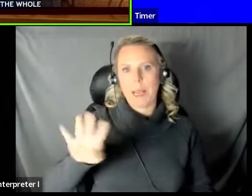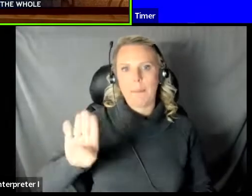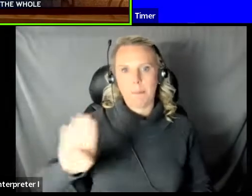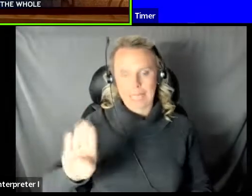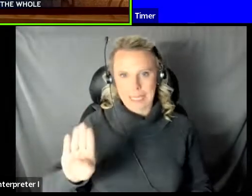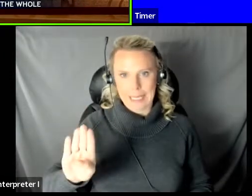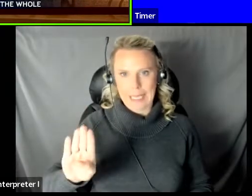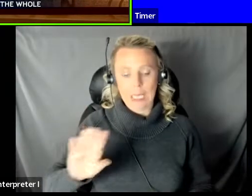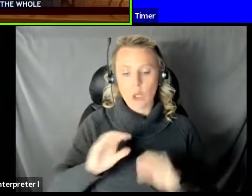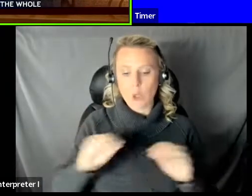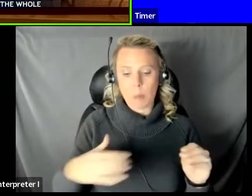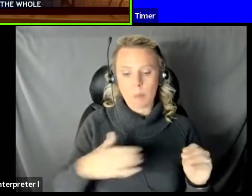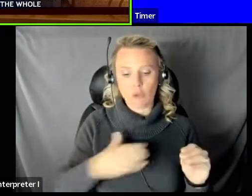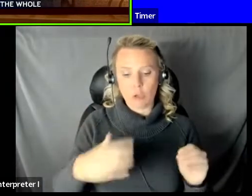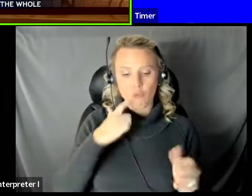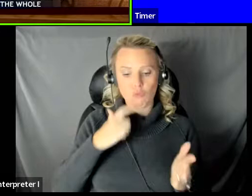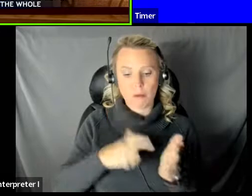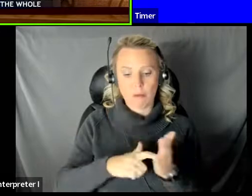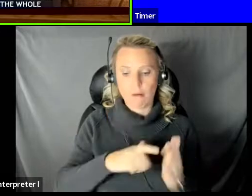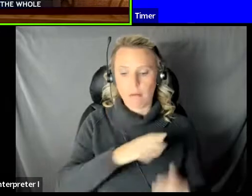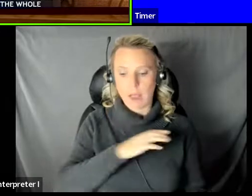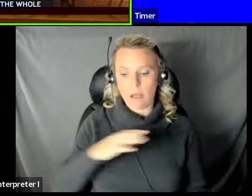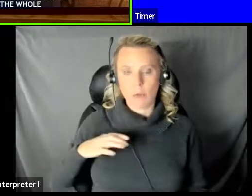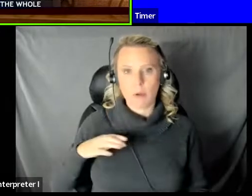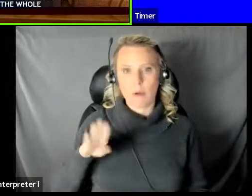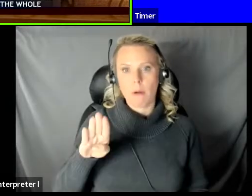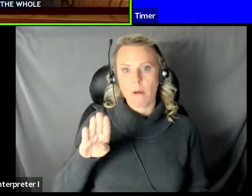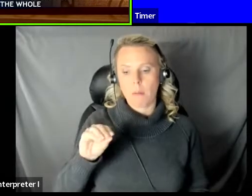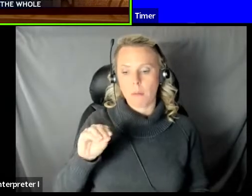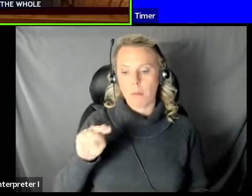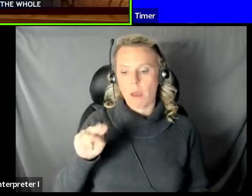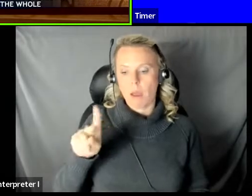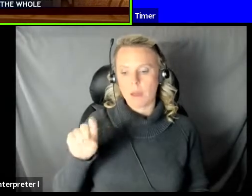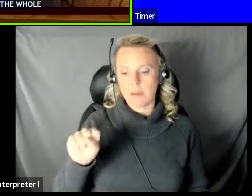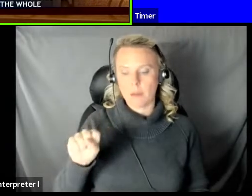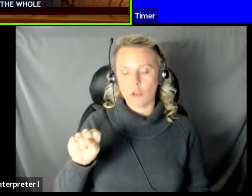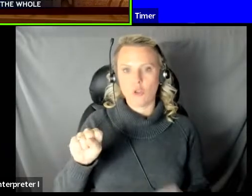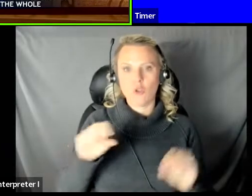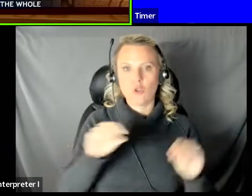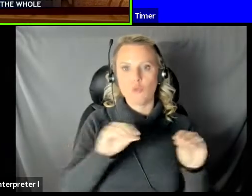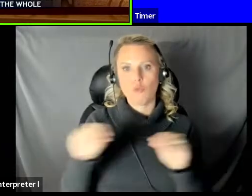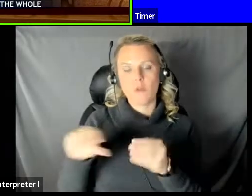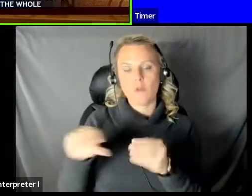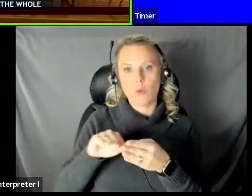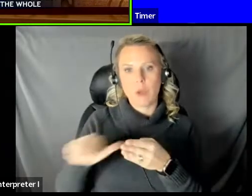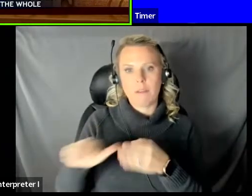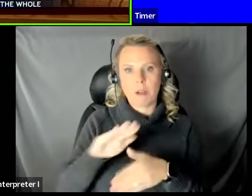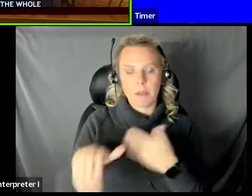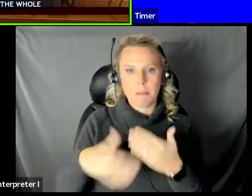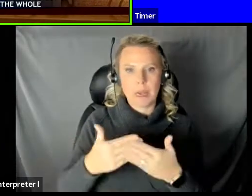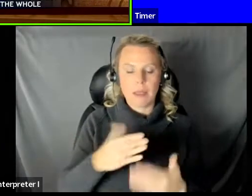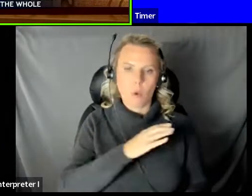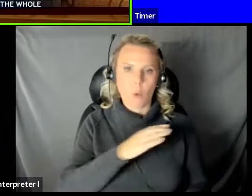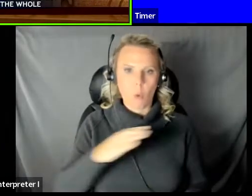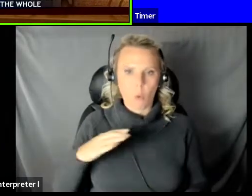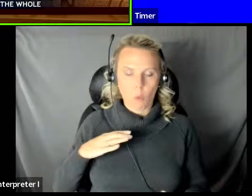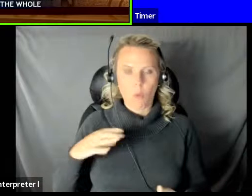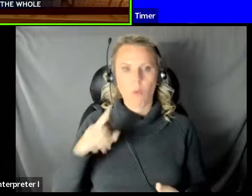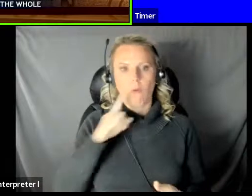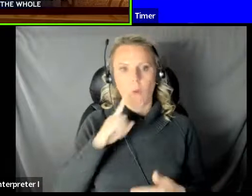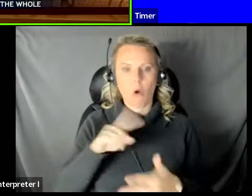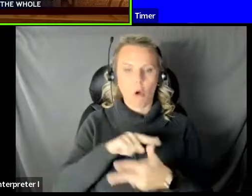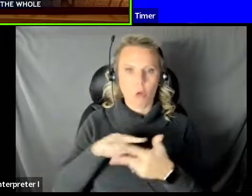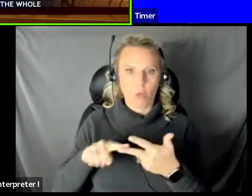If there's no objection, I'll recognize Councilmember Bonds to move the waiver of Committee of the Whole Rule 403B for all